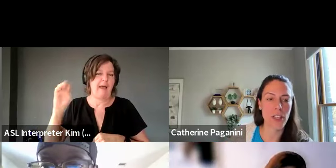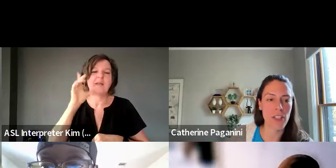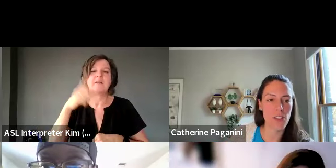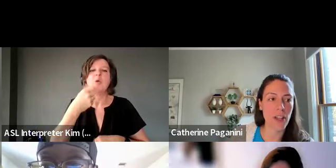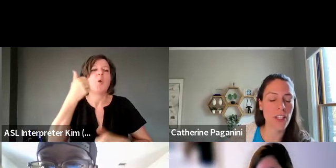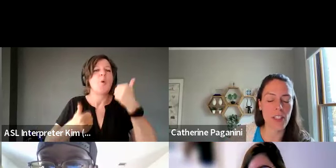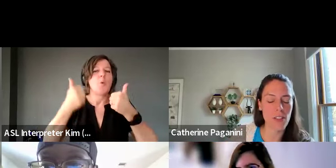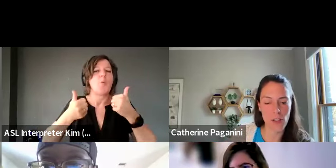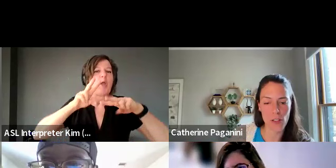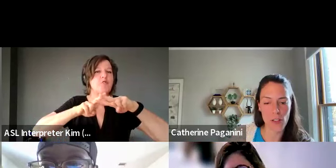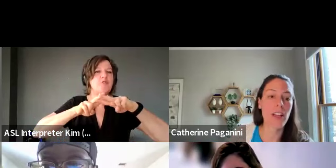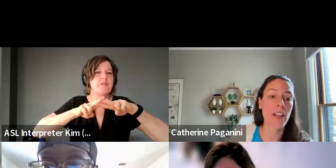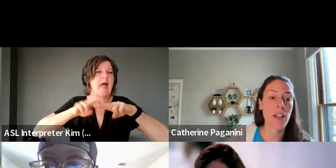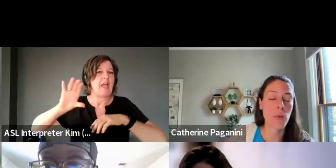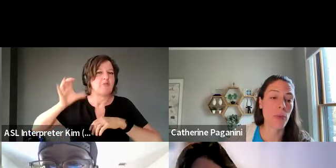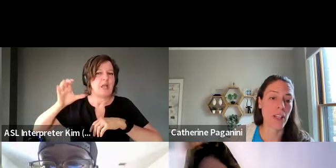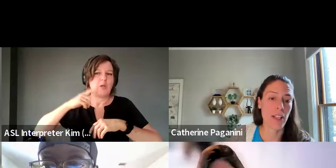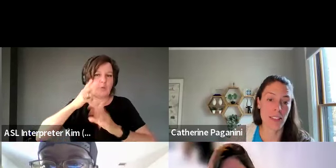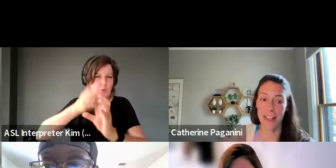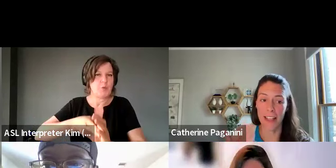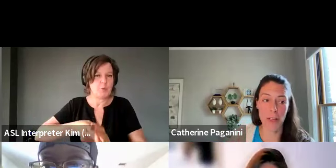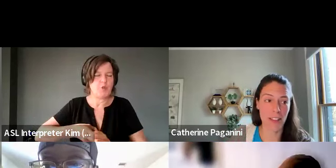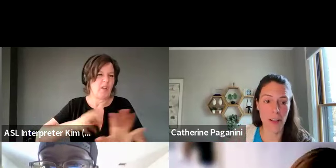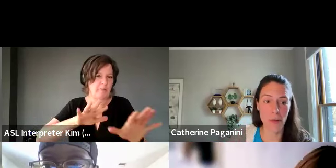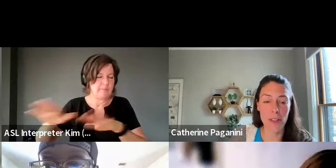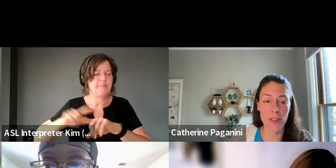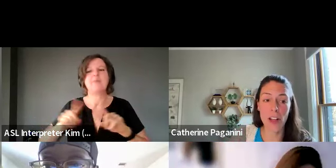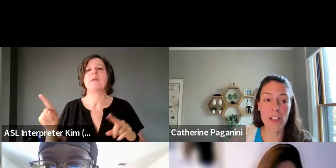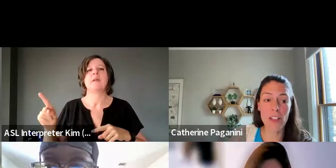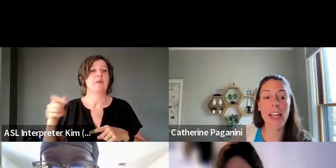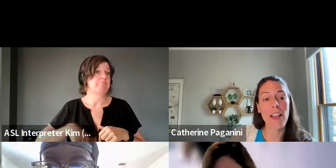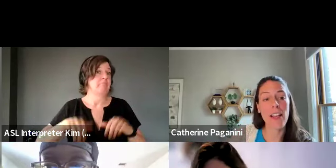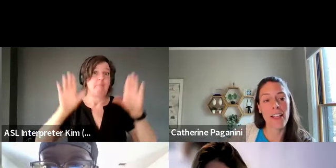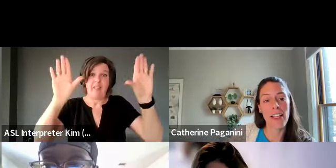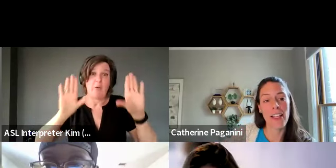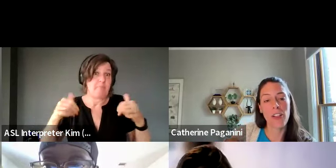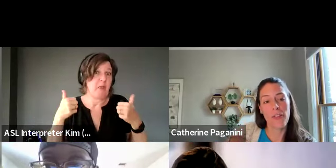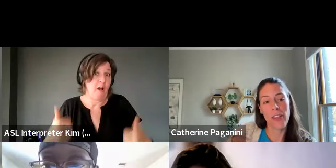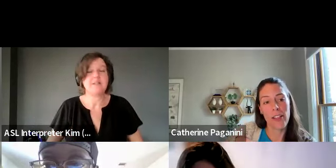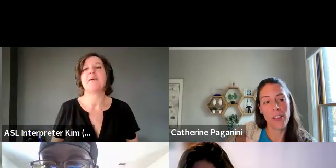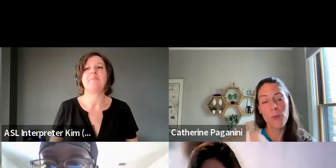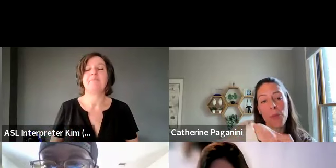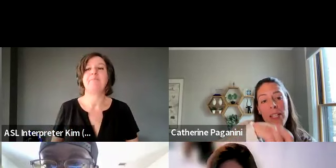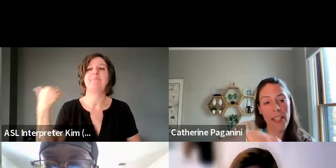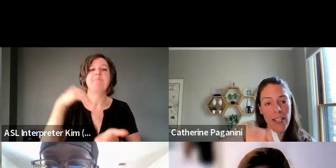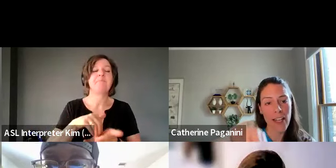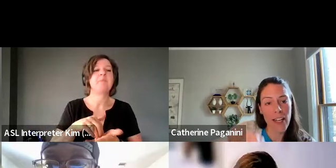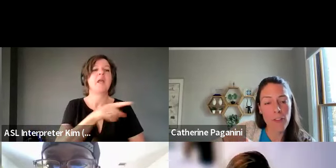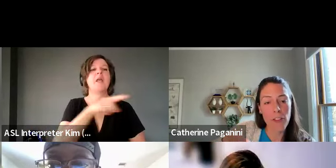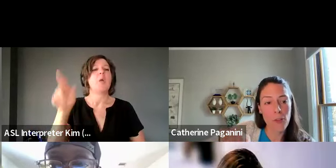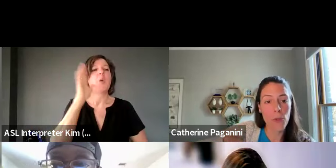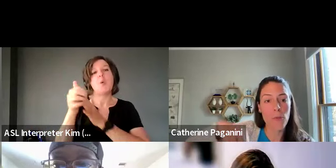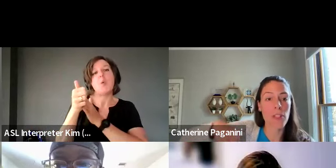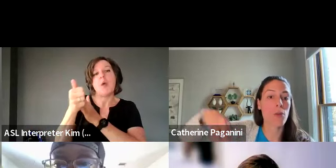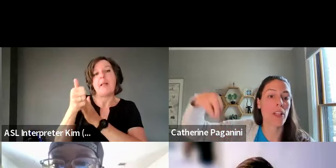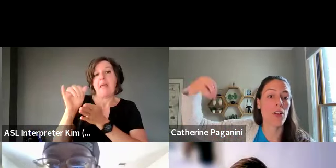to join and so on. But I mean, that would be awesome. And again, like, you would be leading that